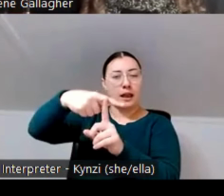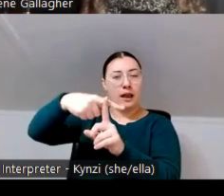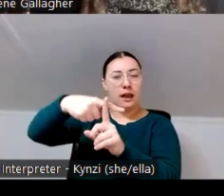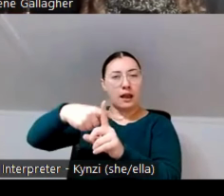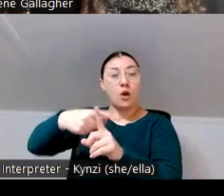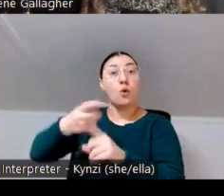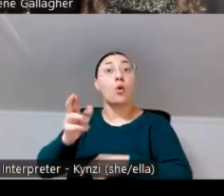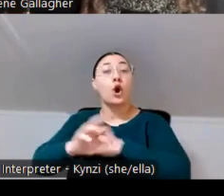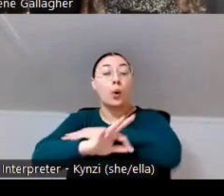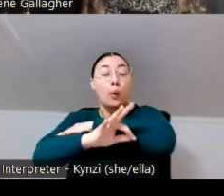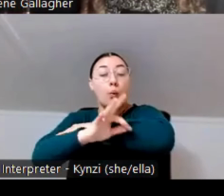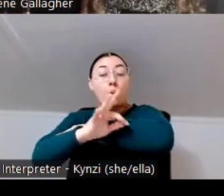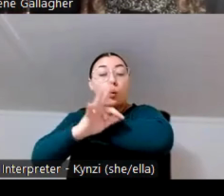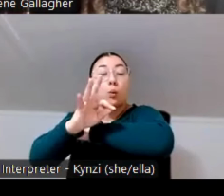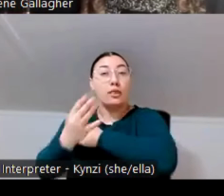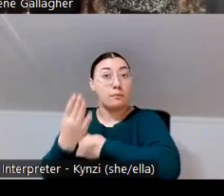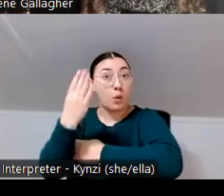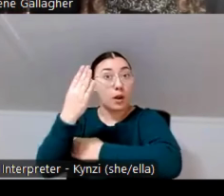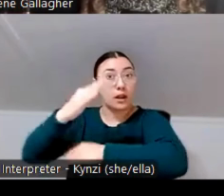and that's when you can see fog.